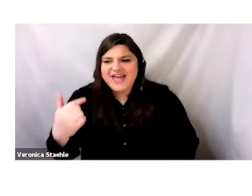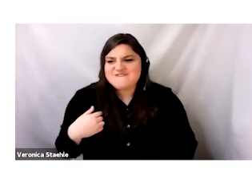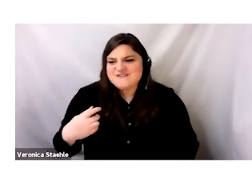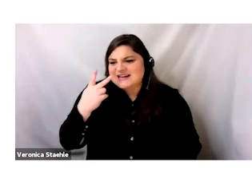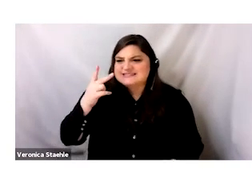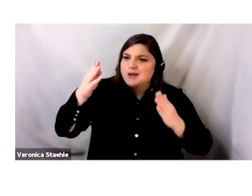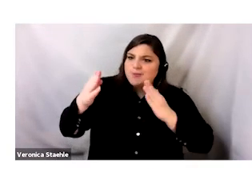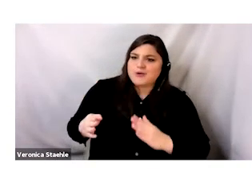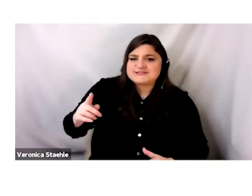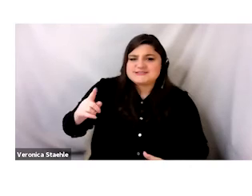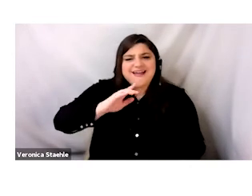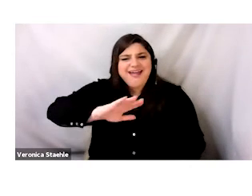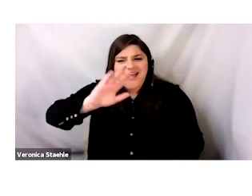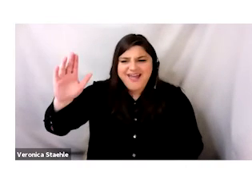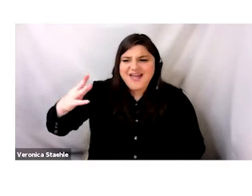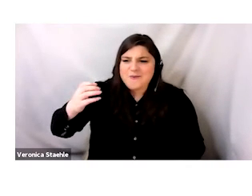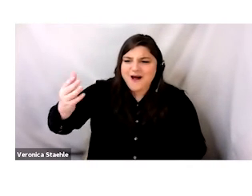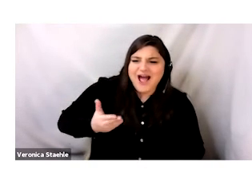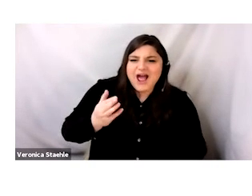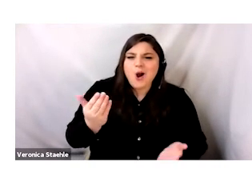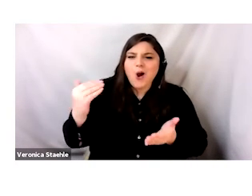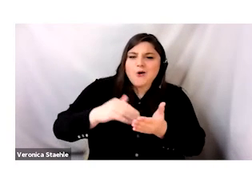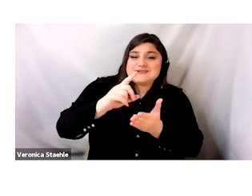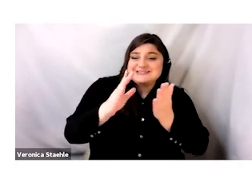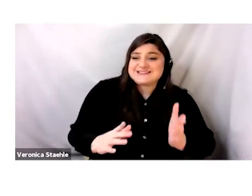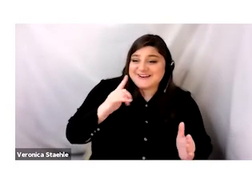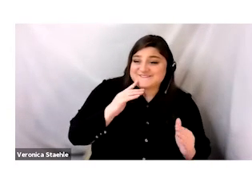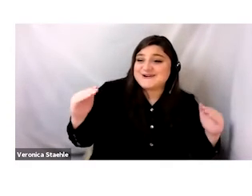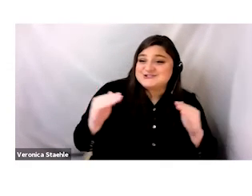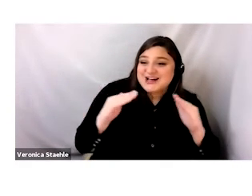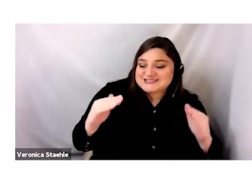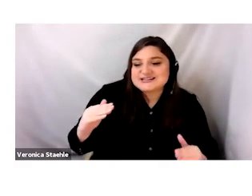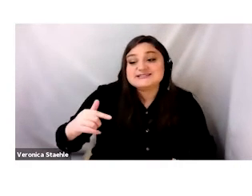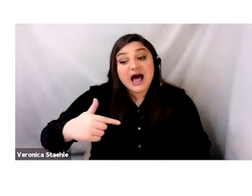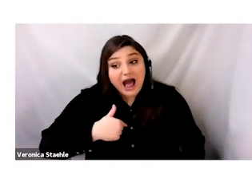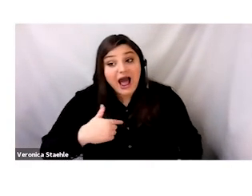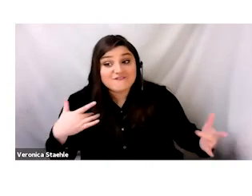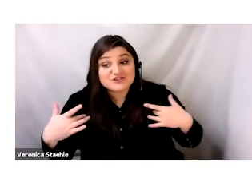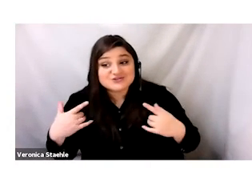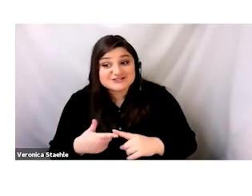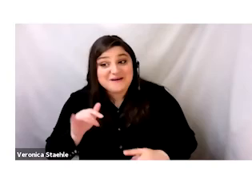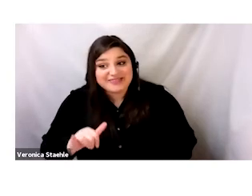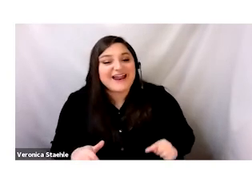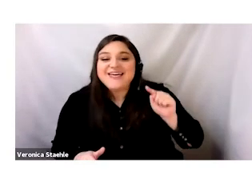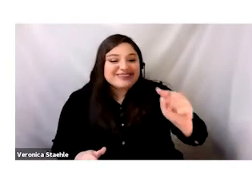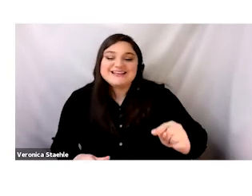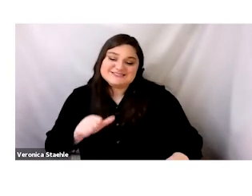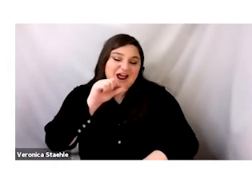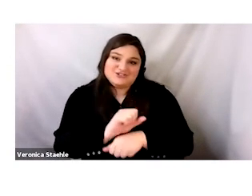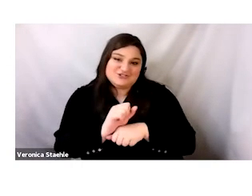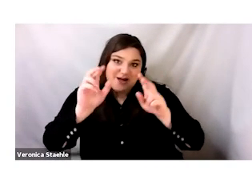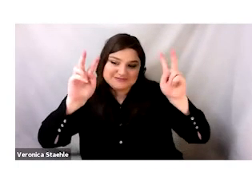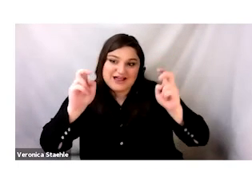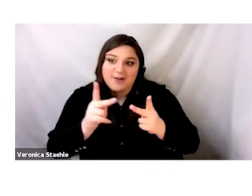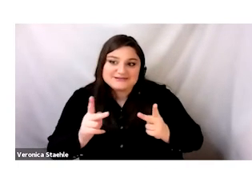hire a redesigner for justice to join our team, I have questions, and we're about to have a conversation, because this is not a job title, this is a